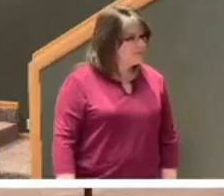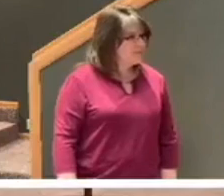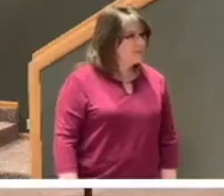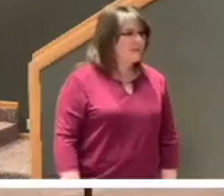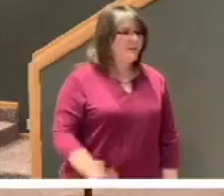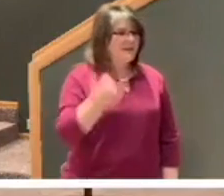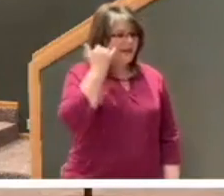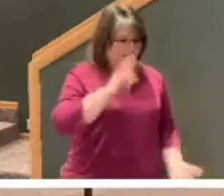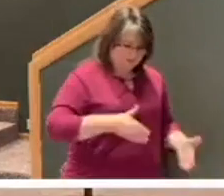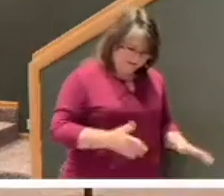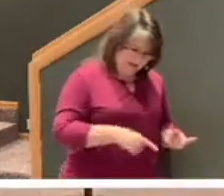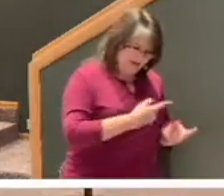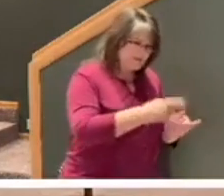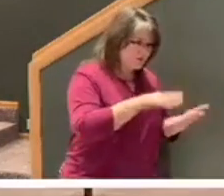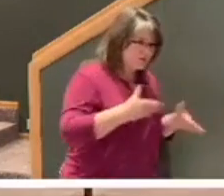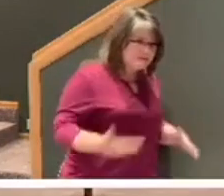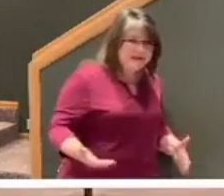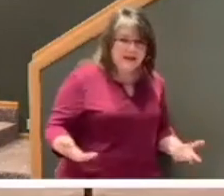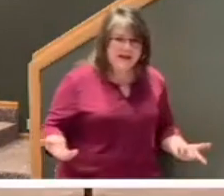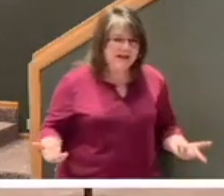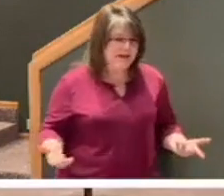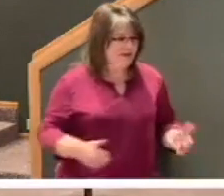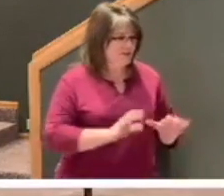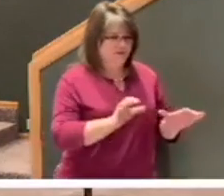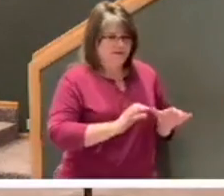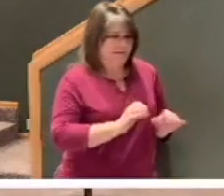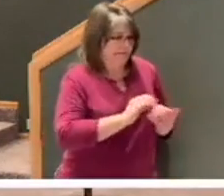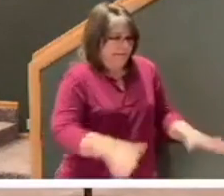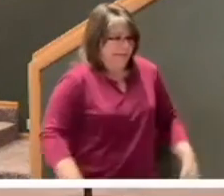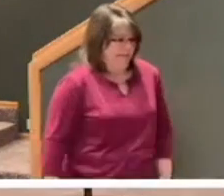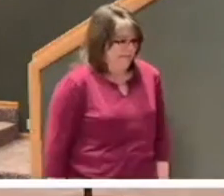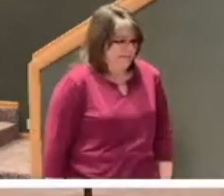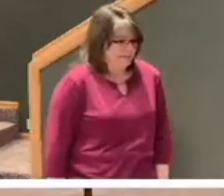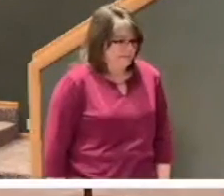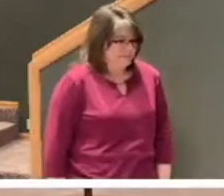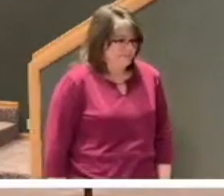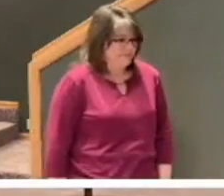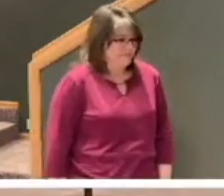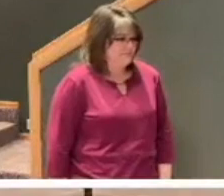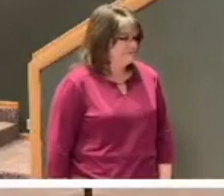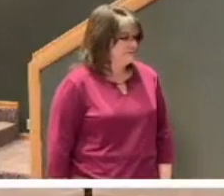If it dies when you die, you've done nothing.